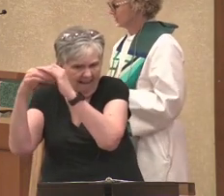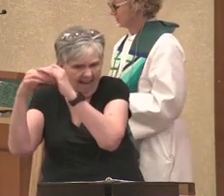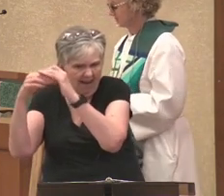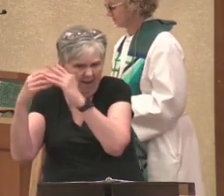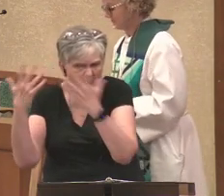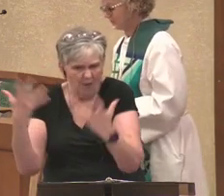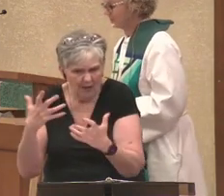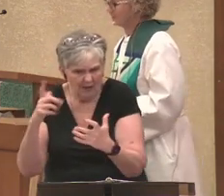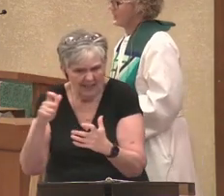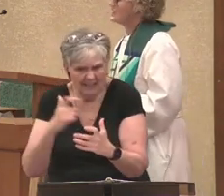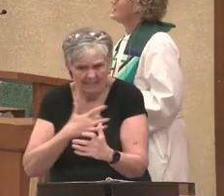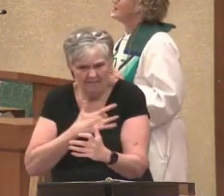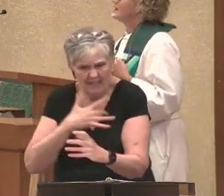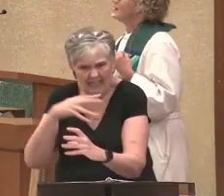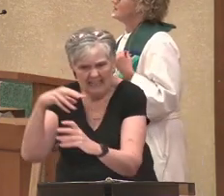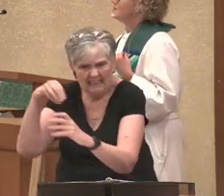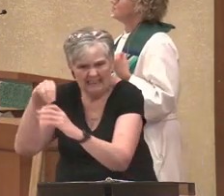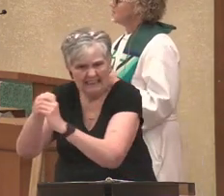in?